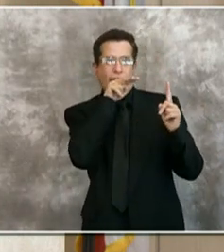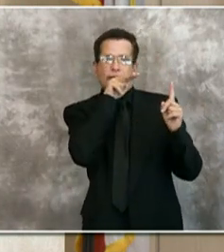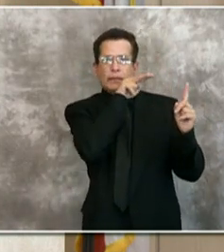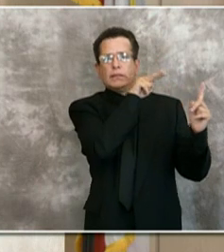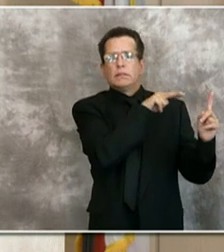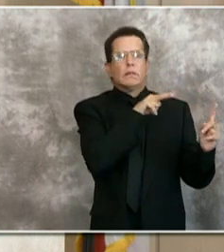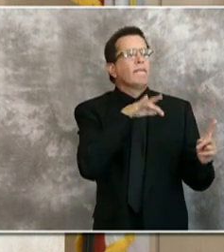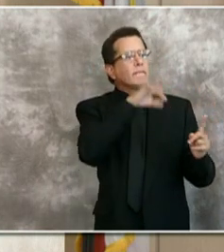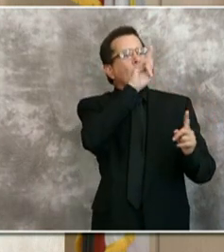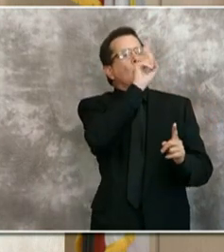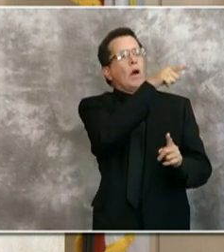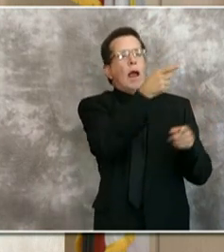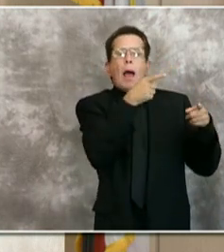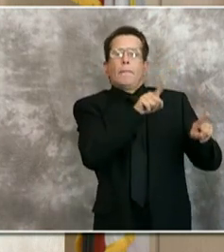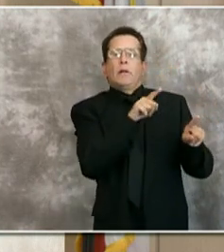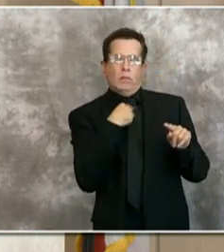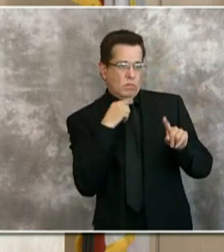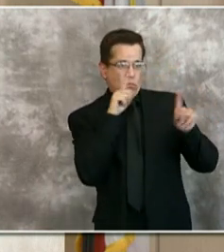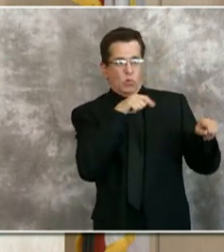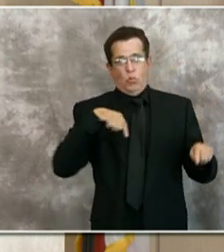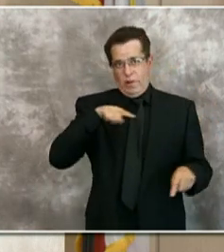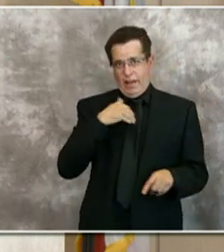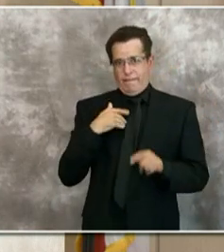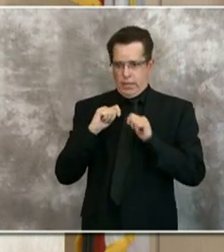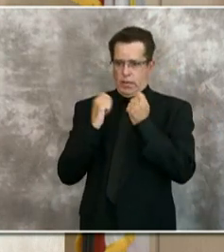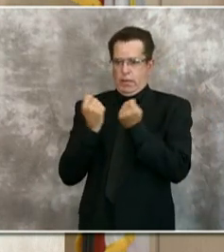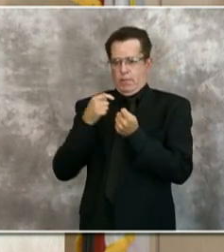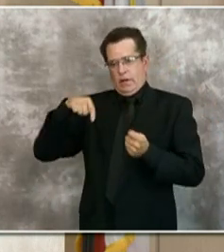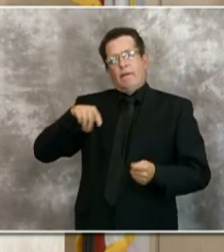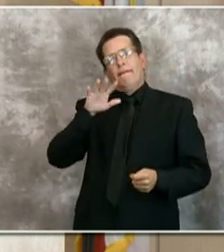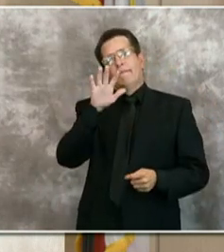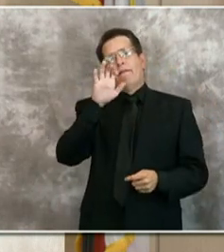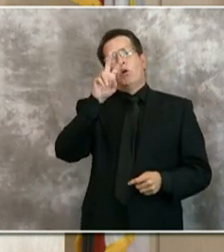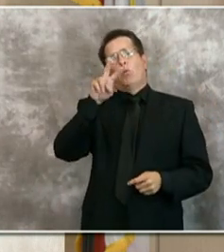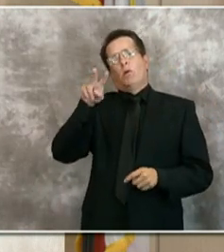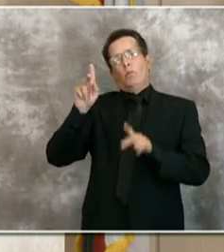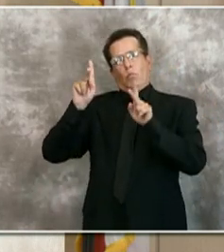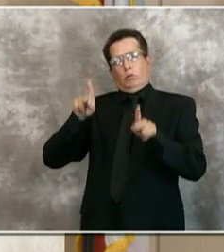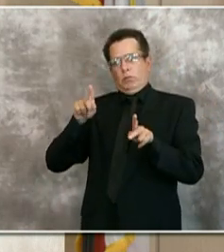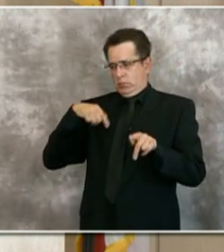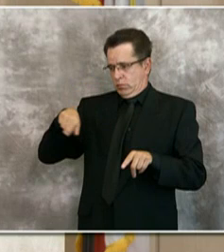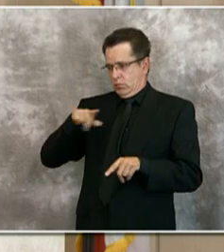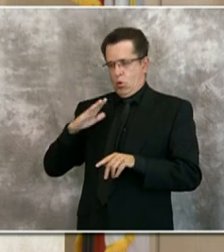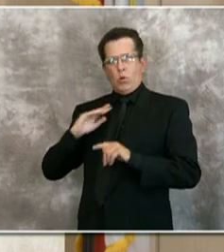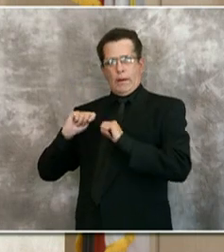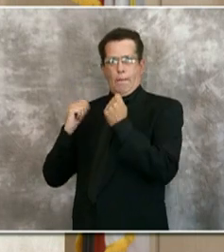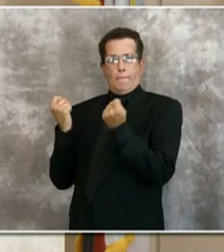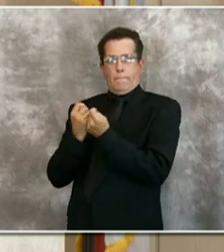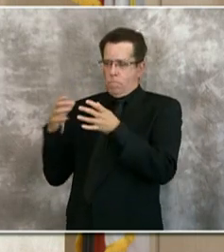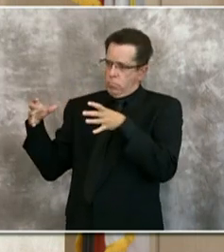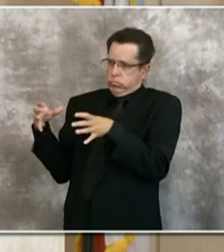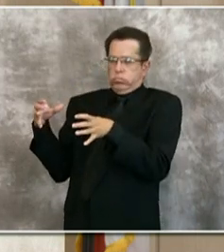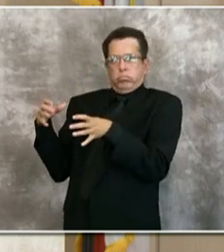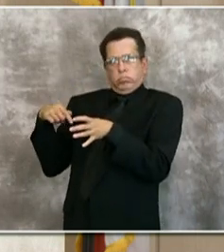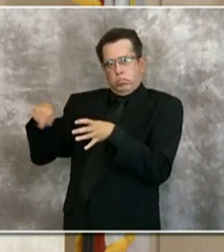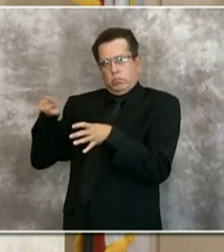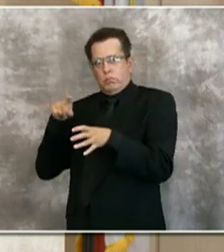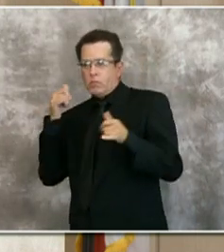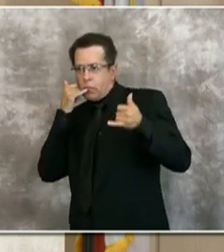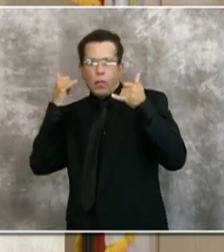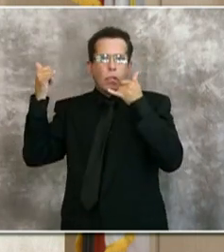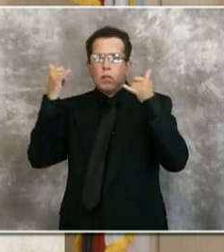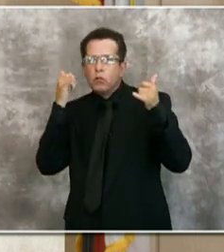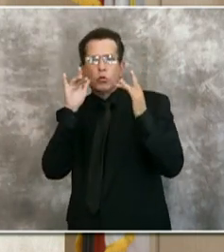We have a team of 522 in our tracing division right now, and that is split between